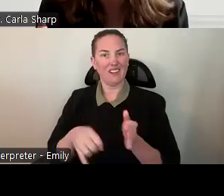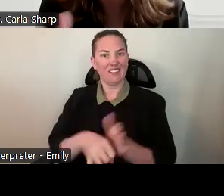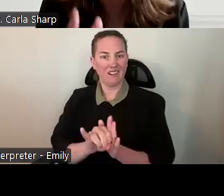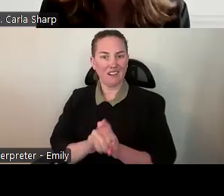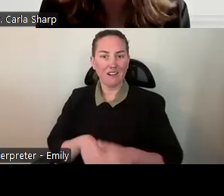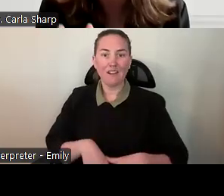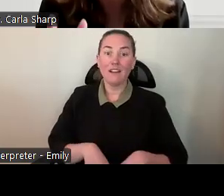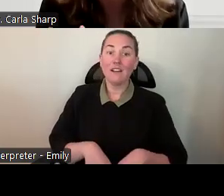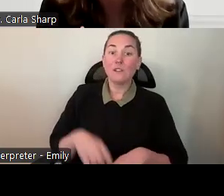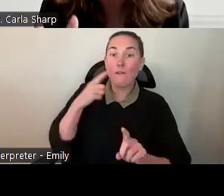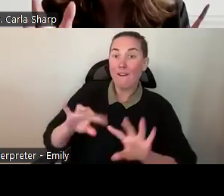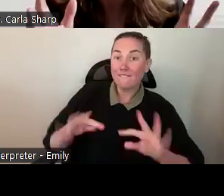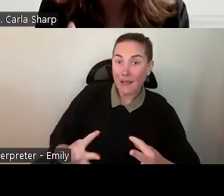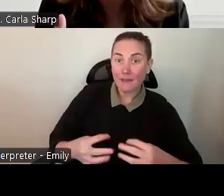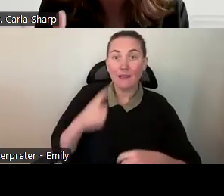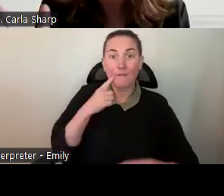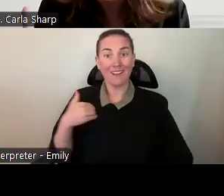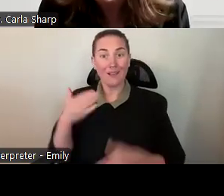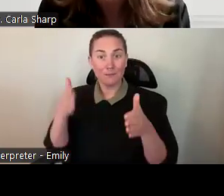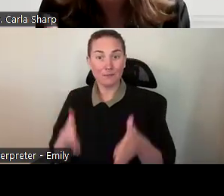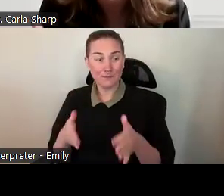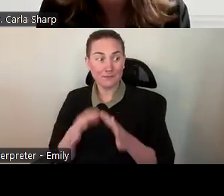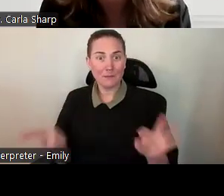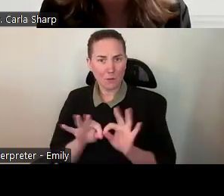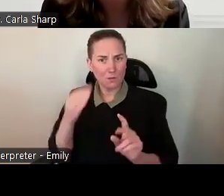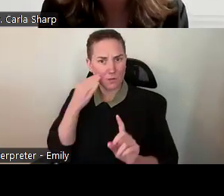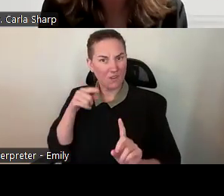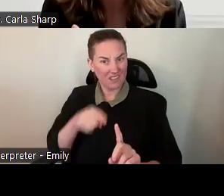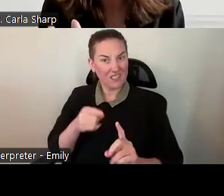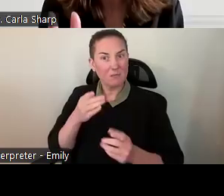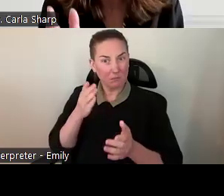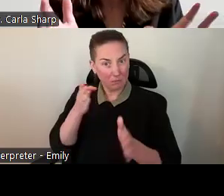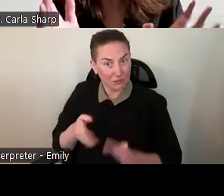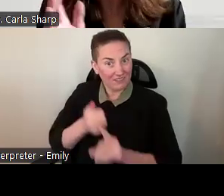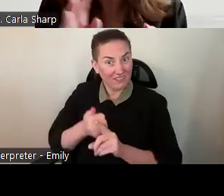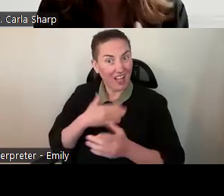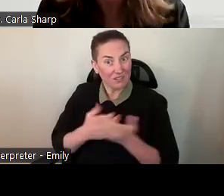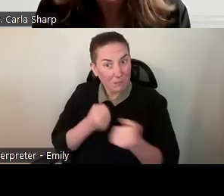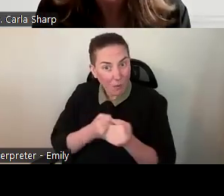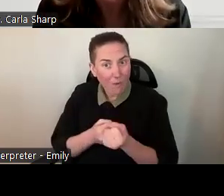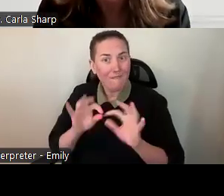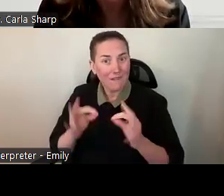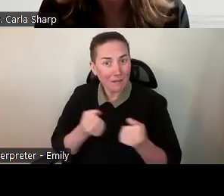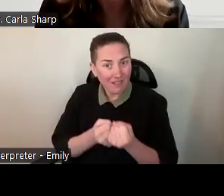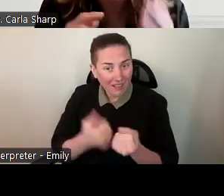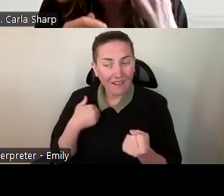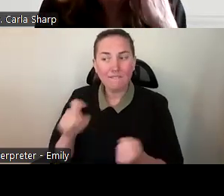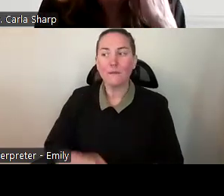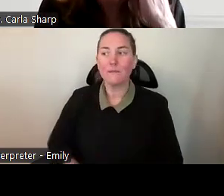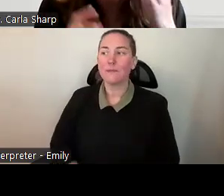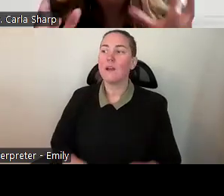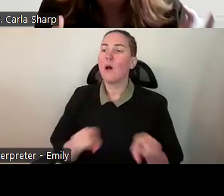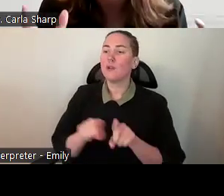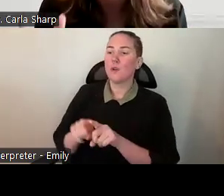family and a young person, we want to know, is this person being scaffolded? Assessing family function is essential. What is